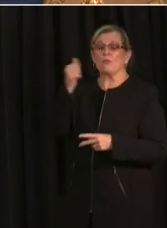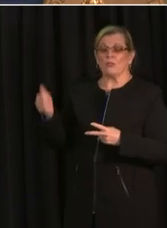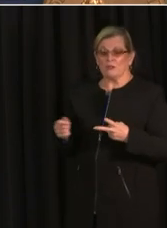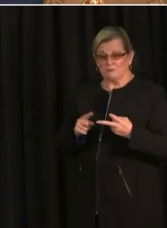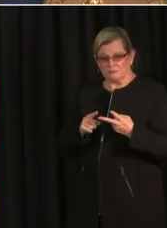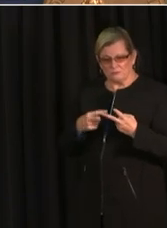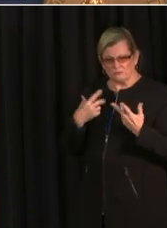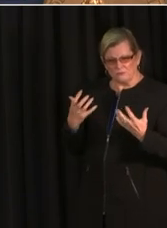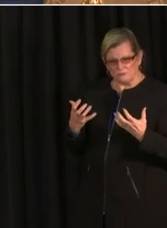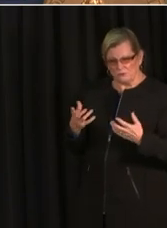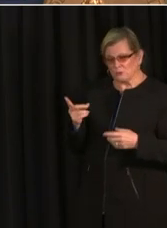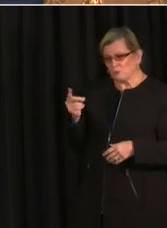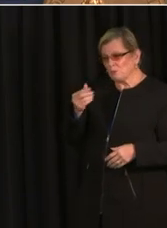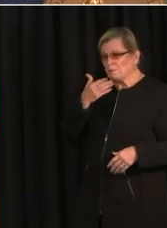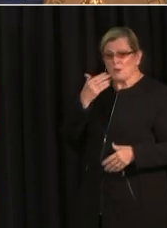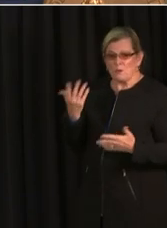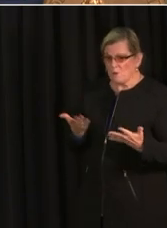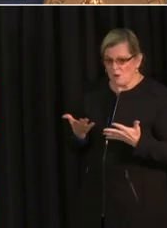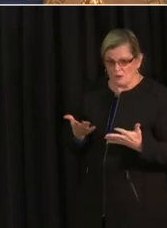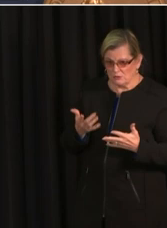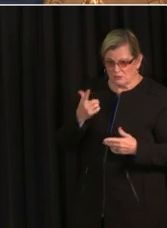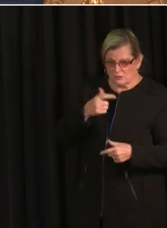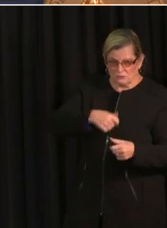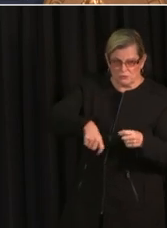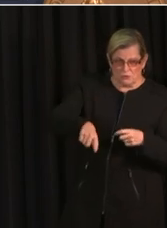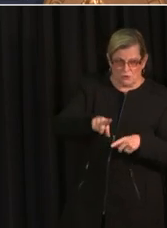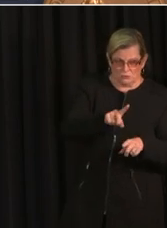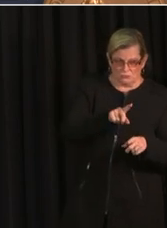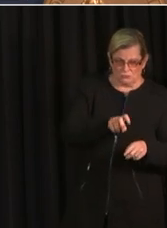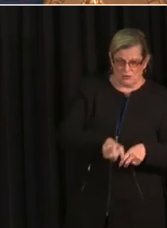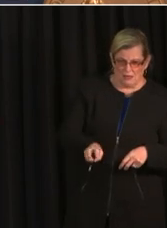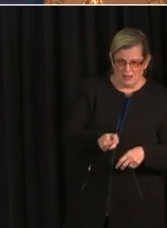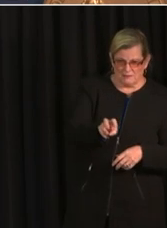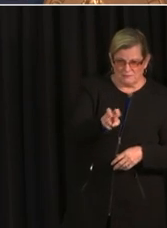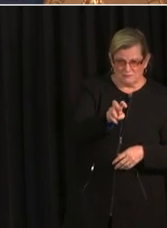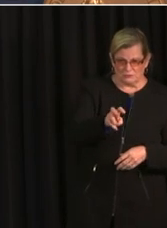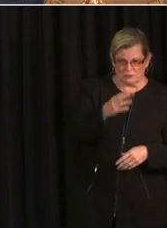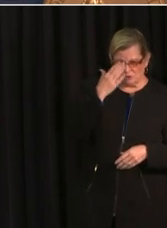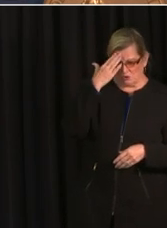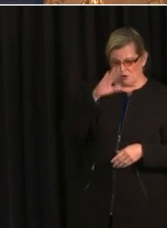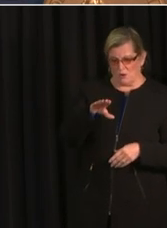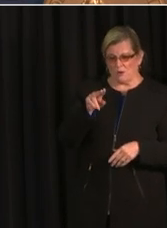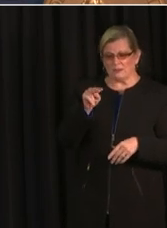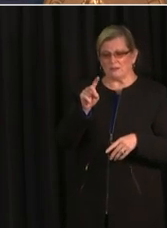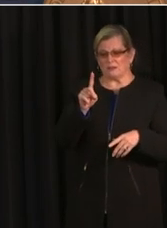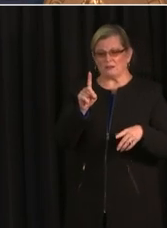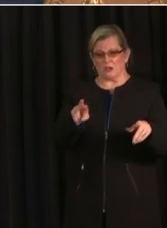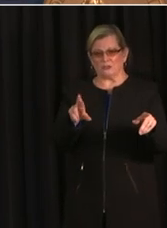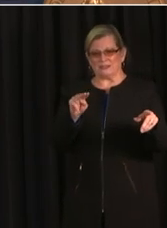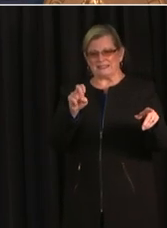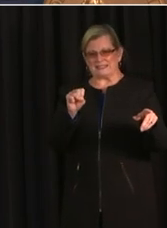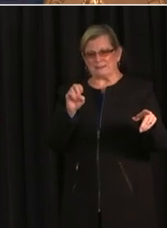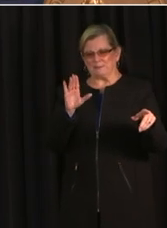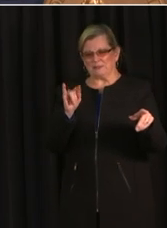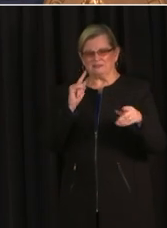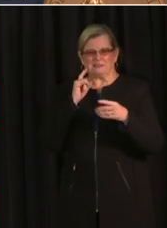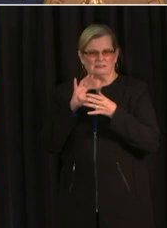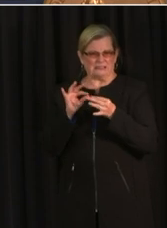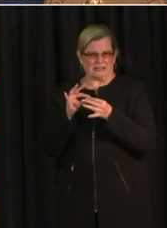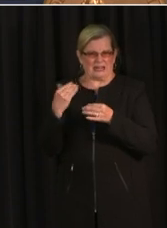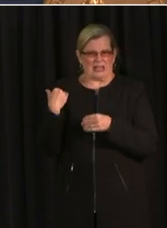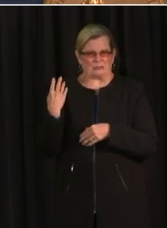that we can do better is around travel. You heard Dr. Nesbitt mention on Wednesday